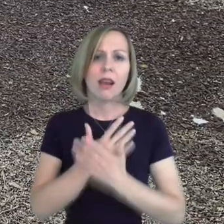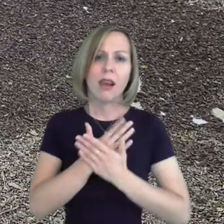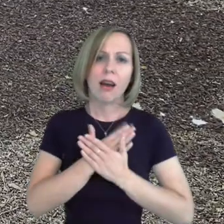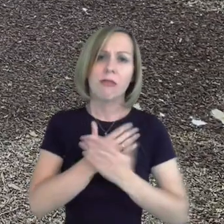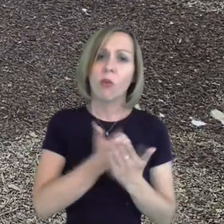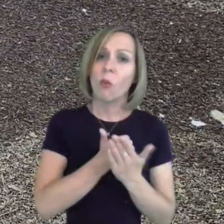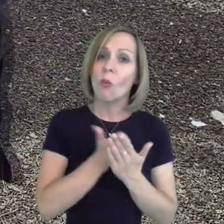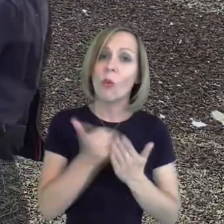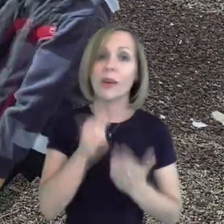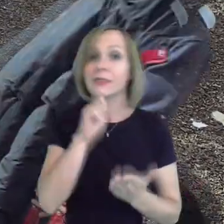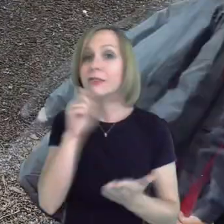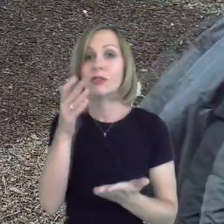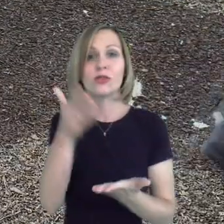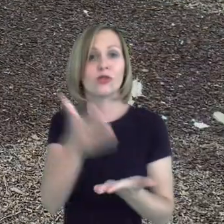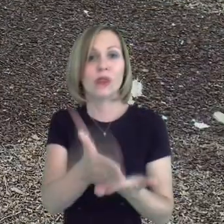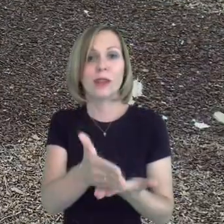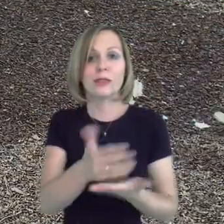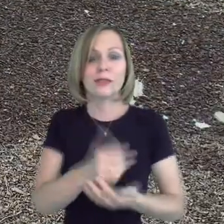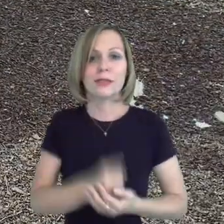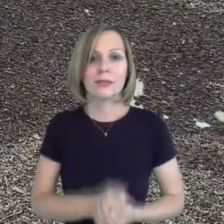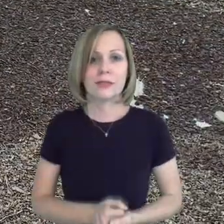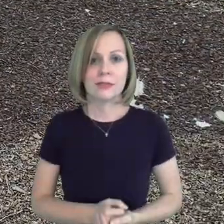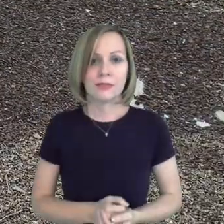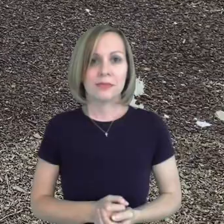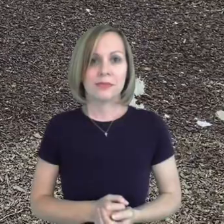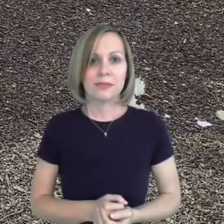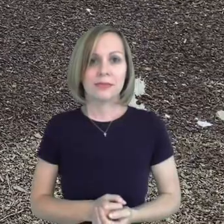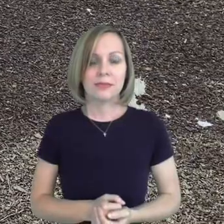Love always trusts.